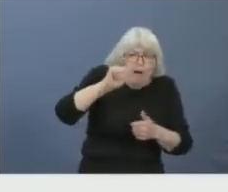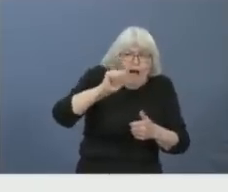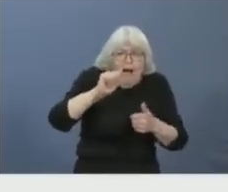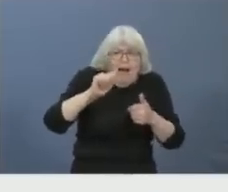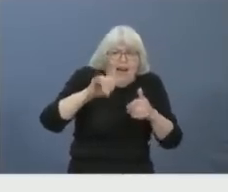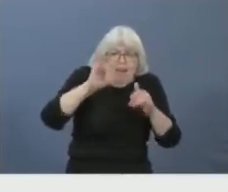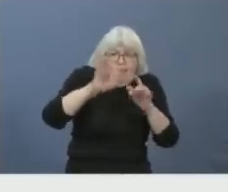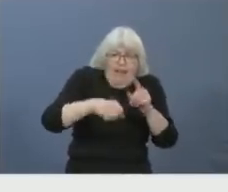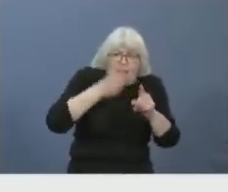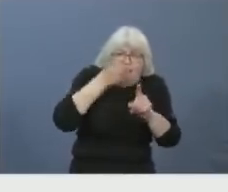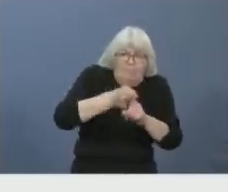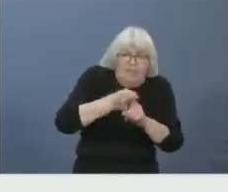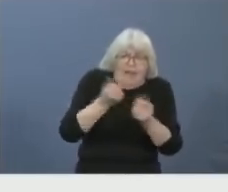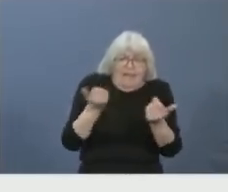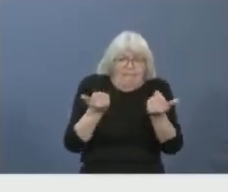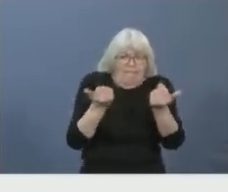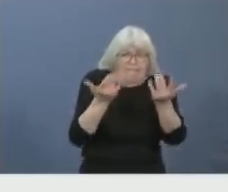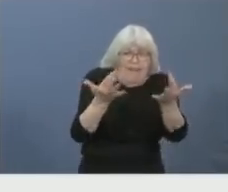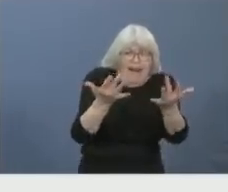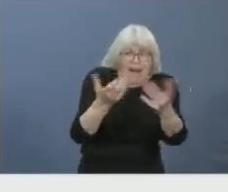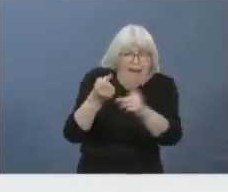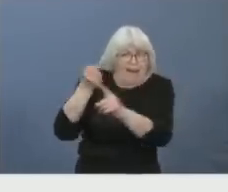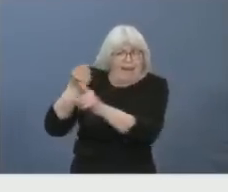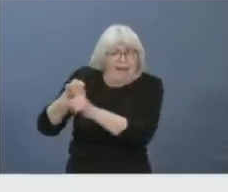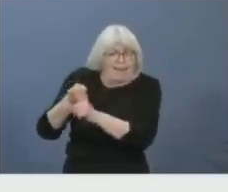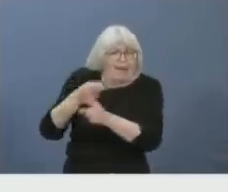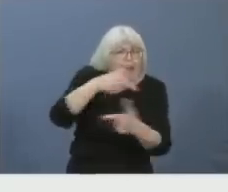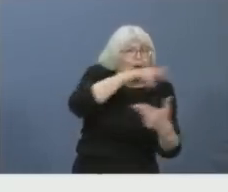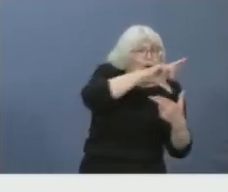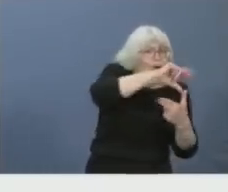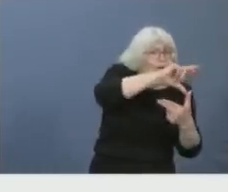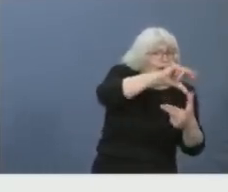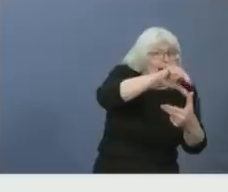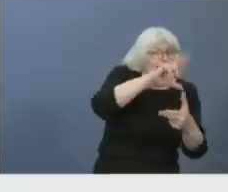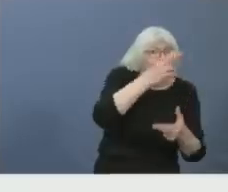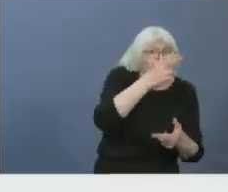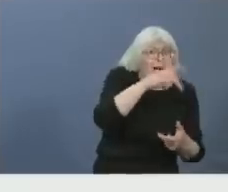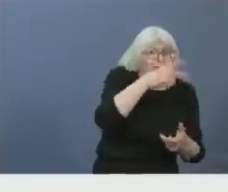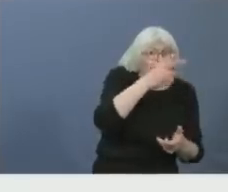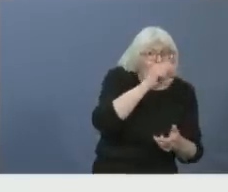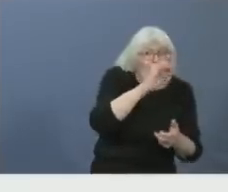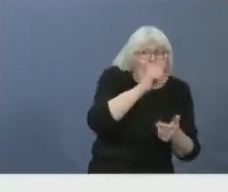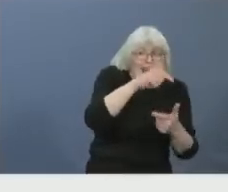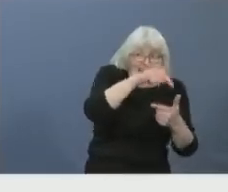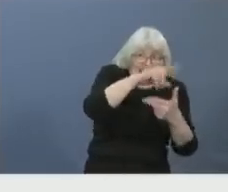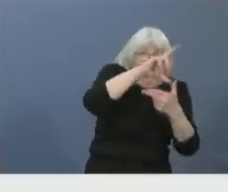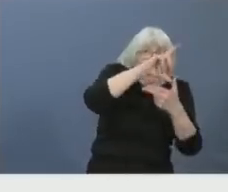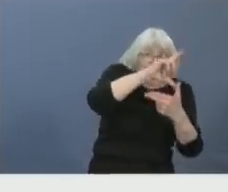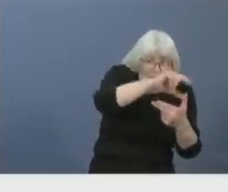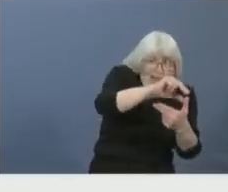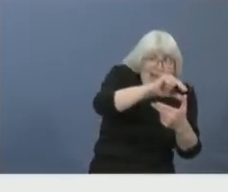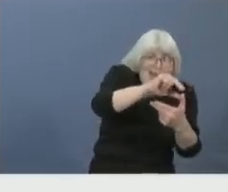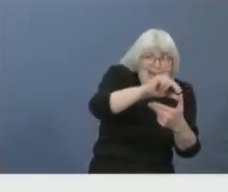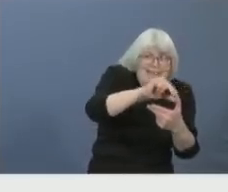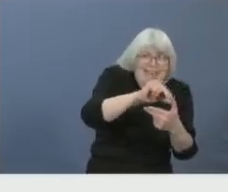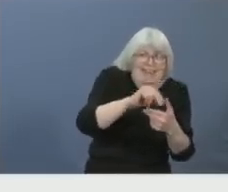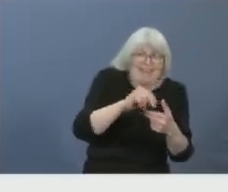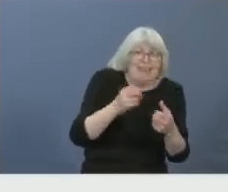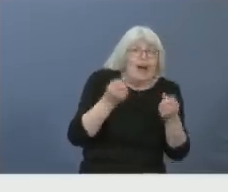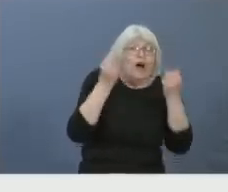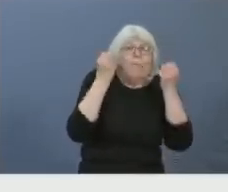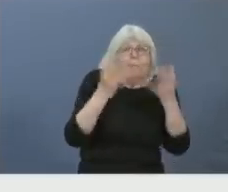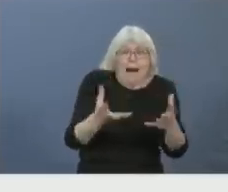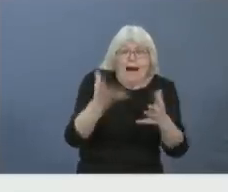Yeah, I can speak to that. So Fiona obviously knocked down a lot of trees